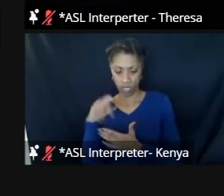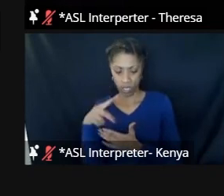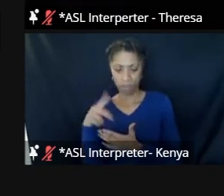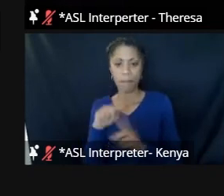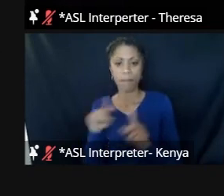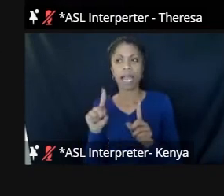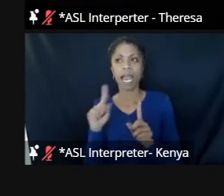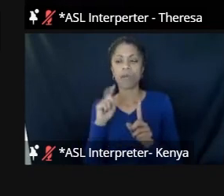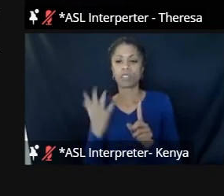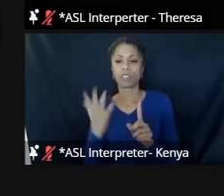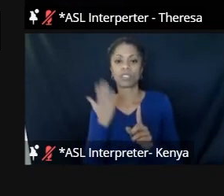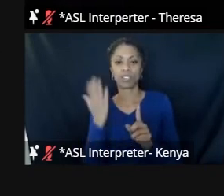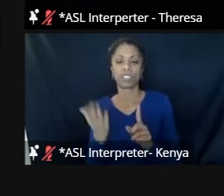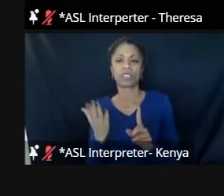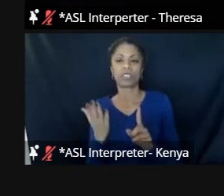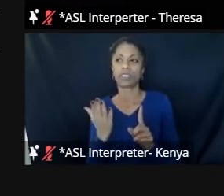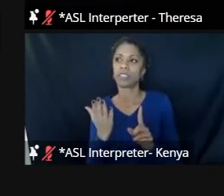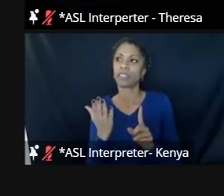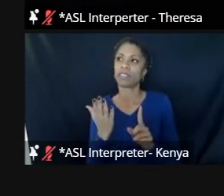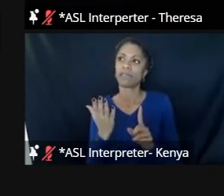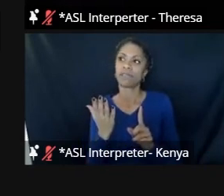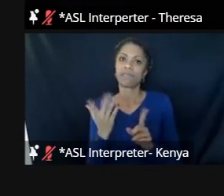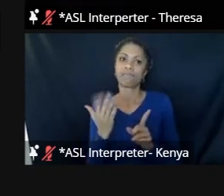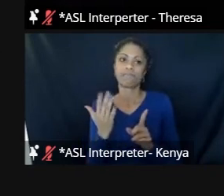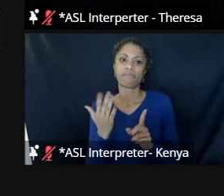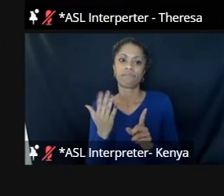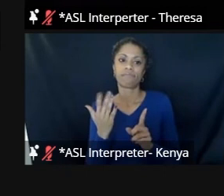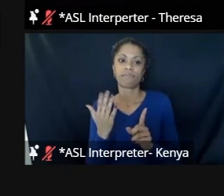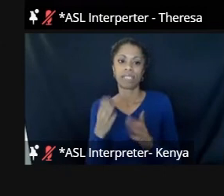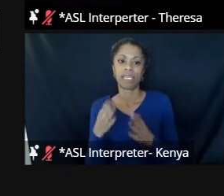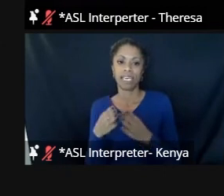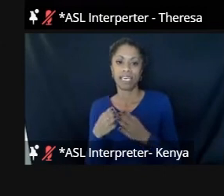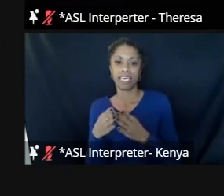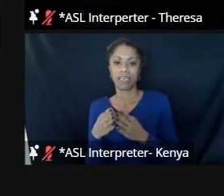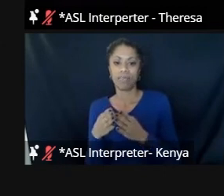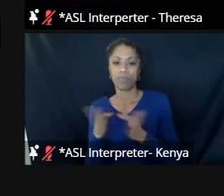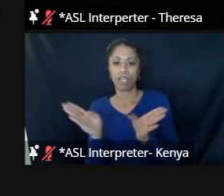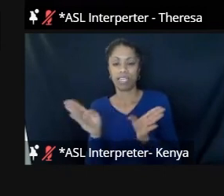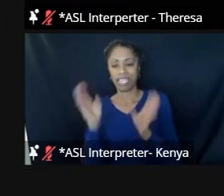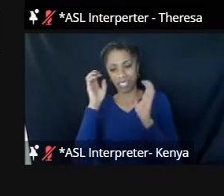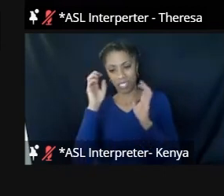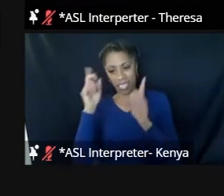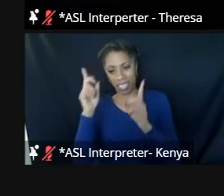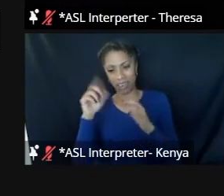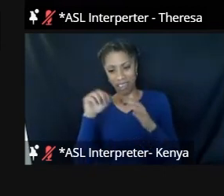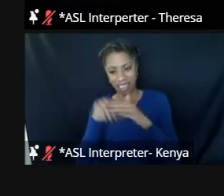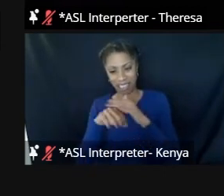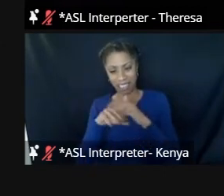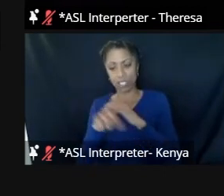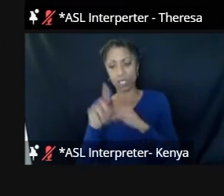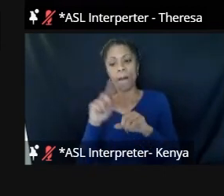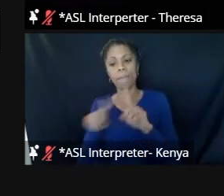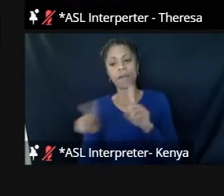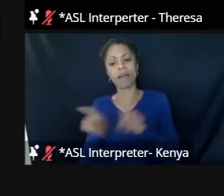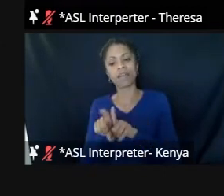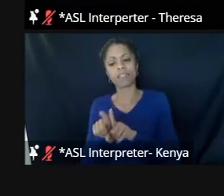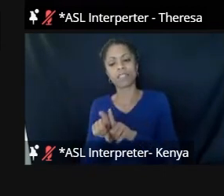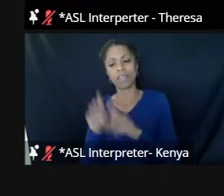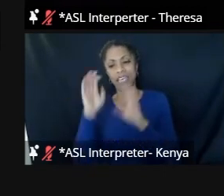suggest maybe broadening not only educator access, but educator training,